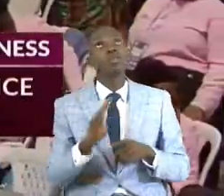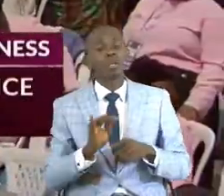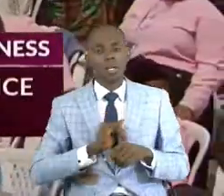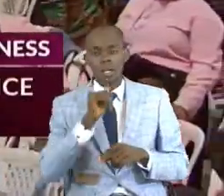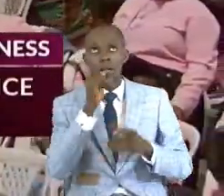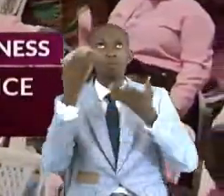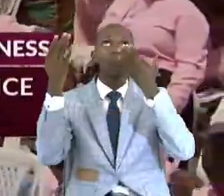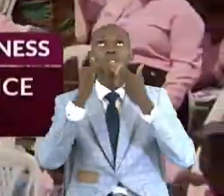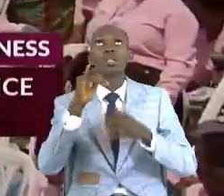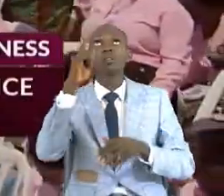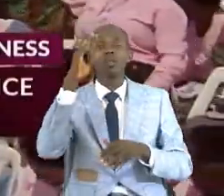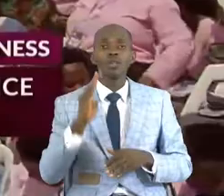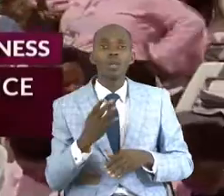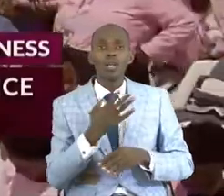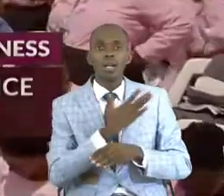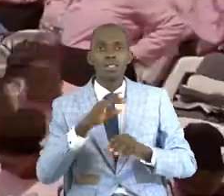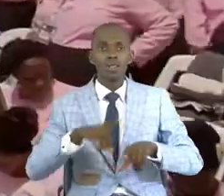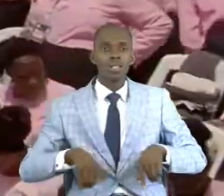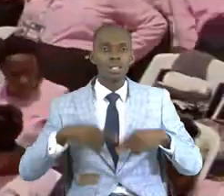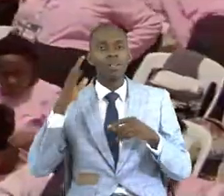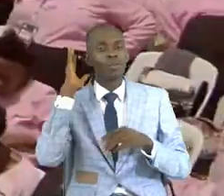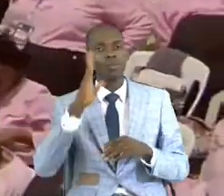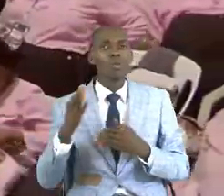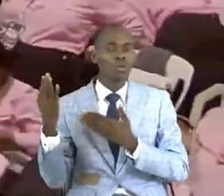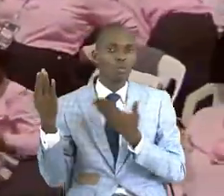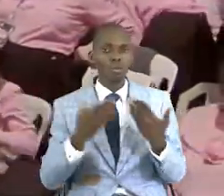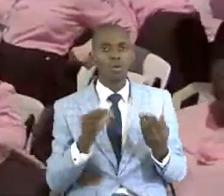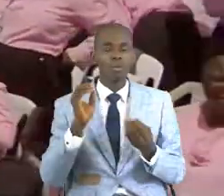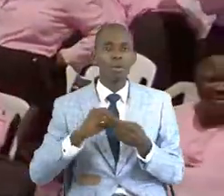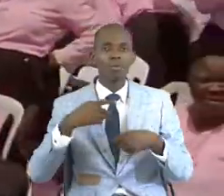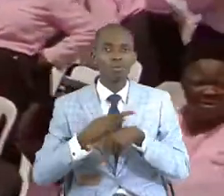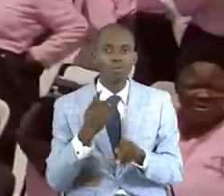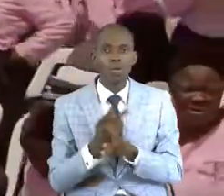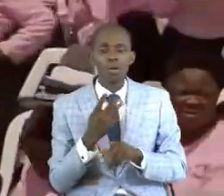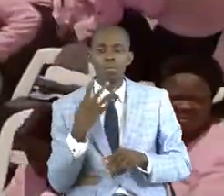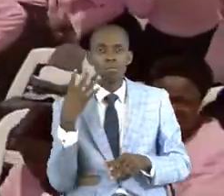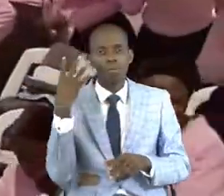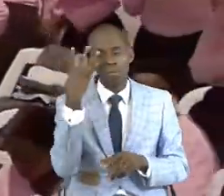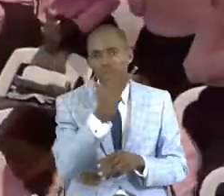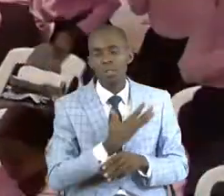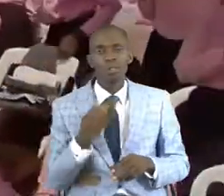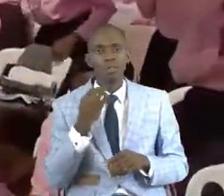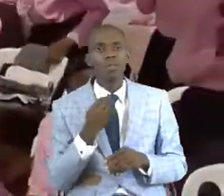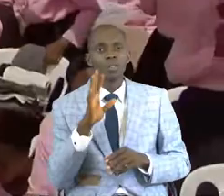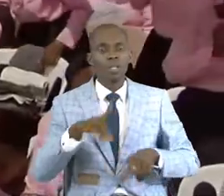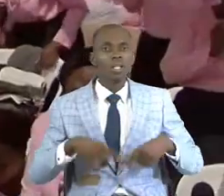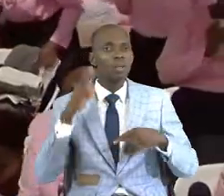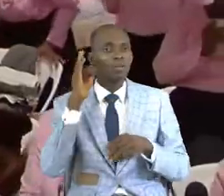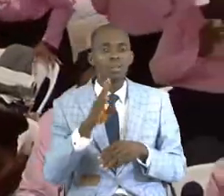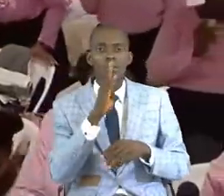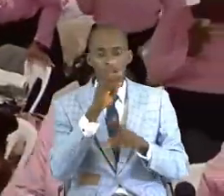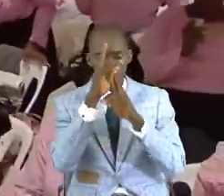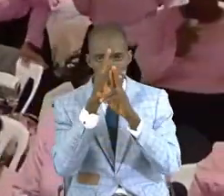and your life will be productive, your life will be beautiful, your life will be honored by